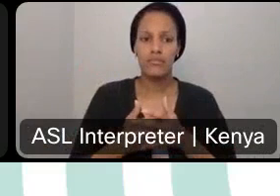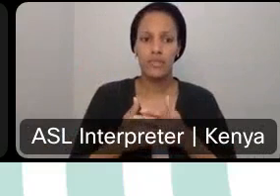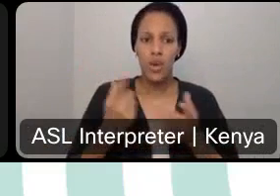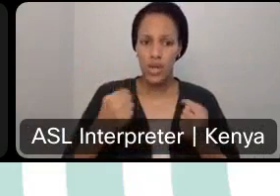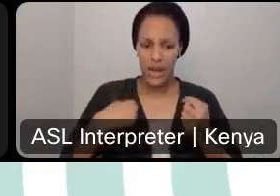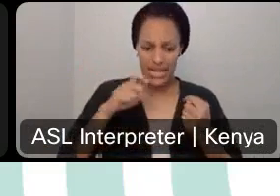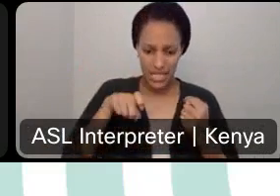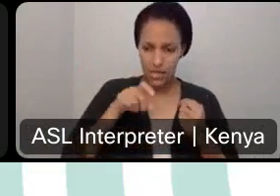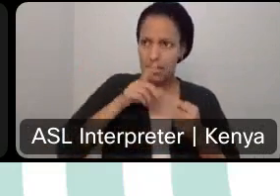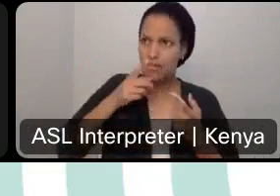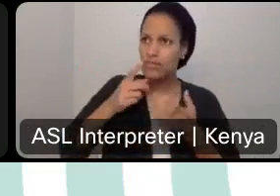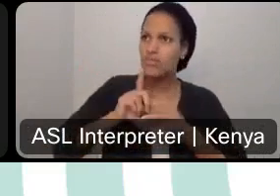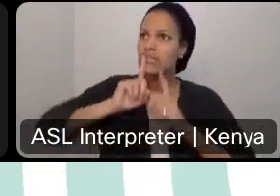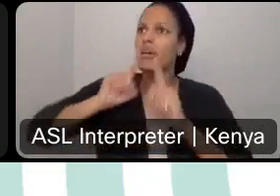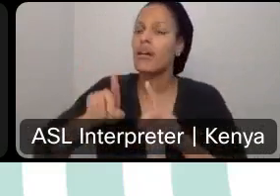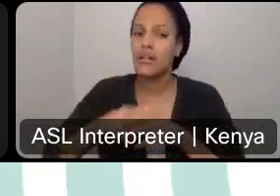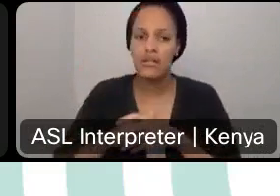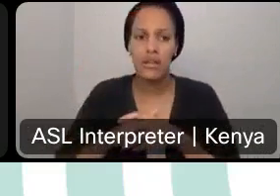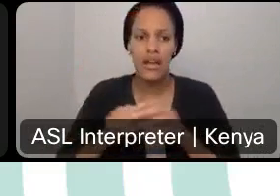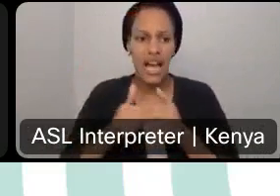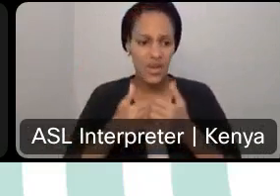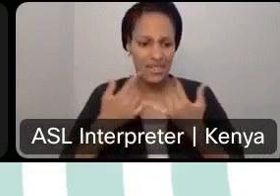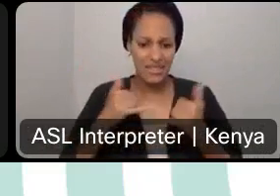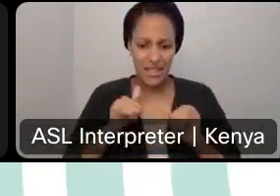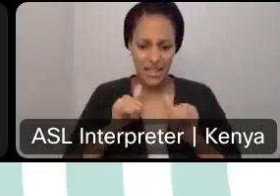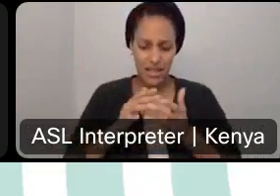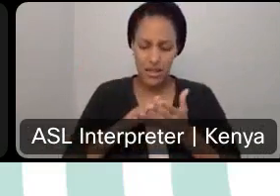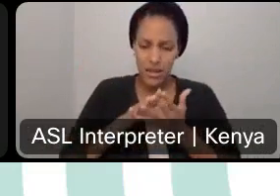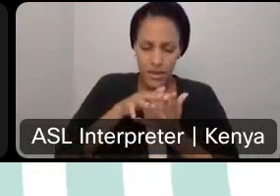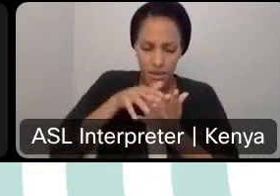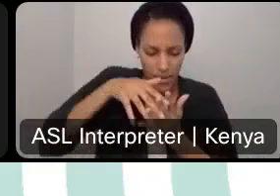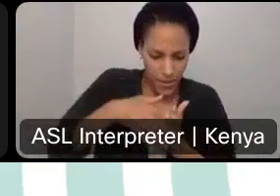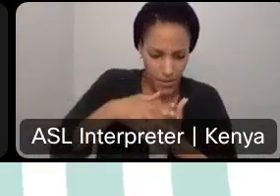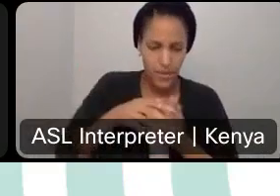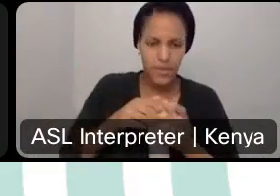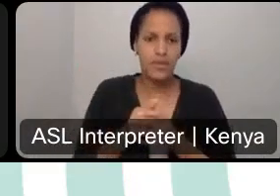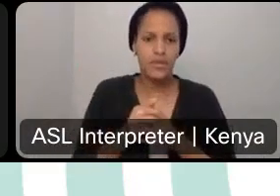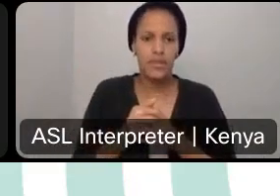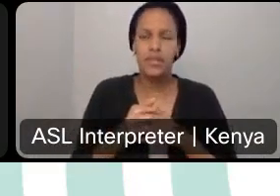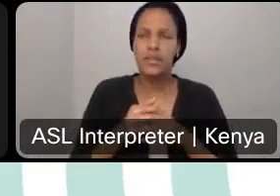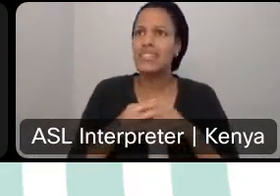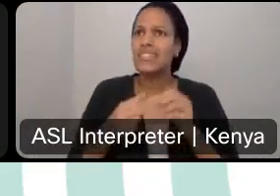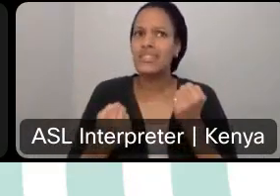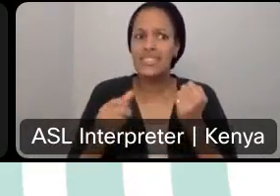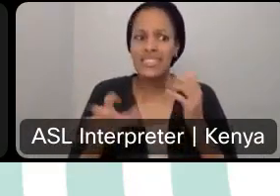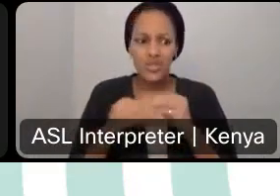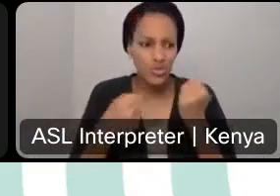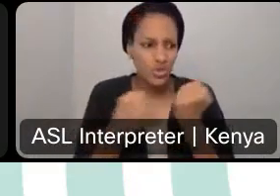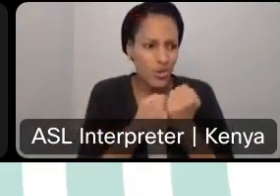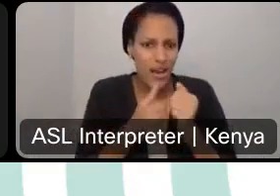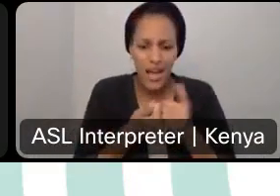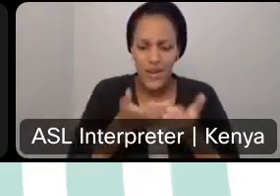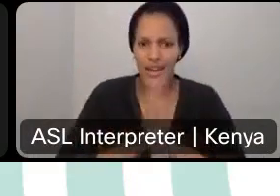grounded? How do I access additional support? Does the culture of my